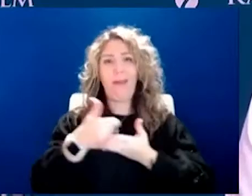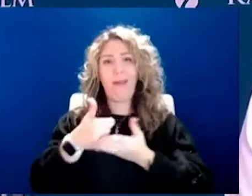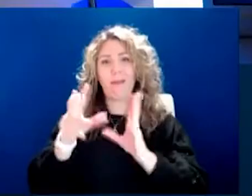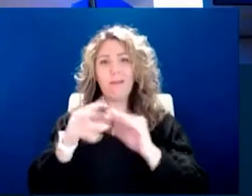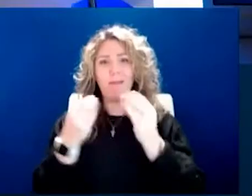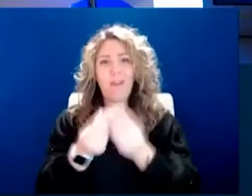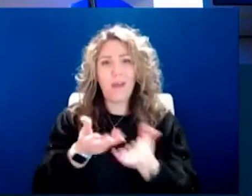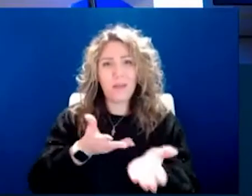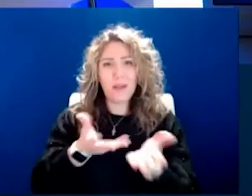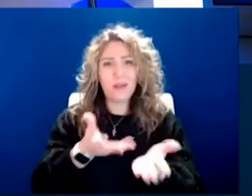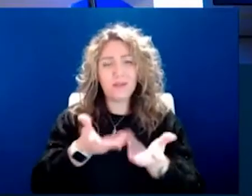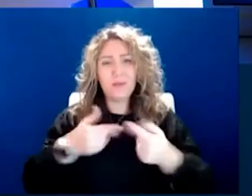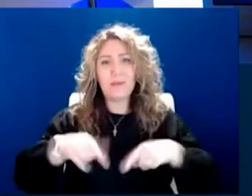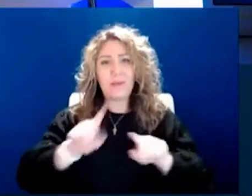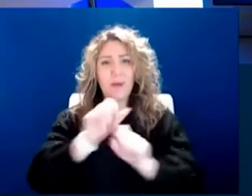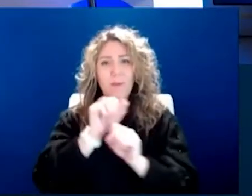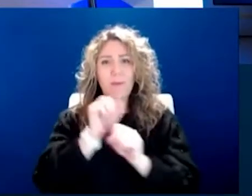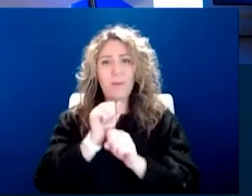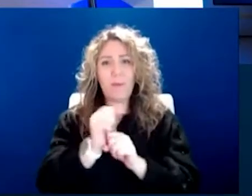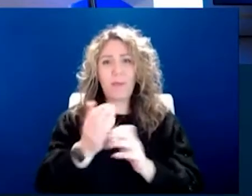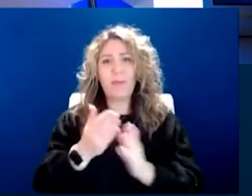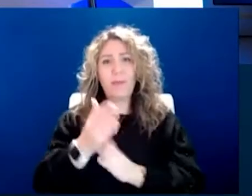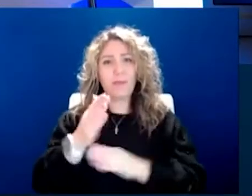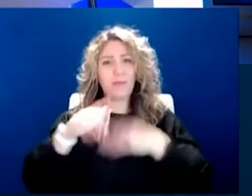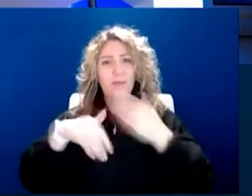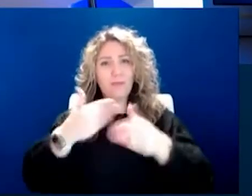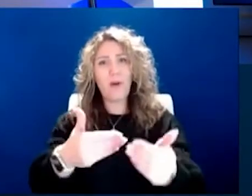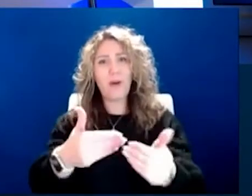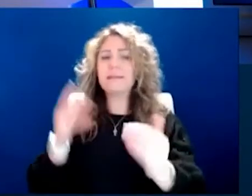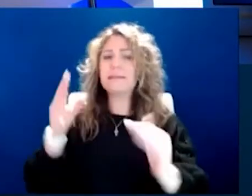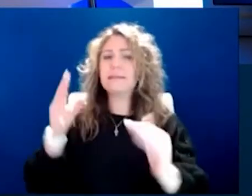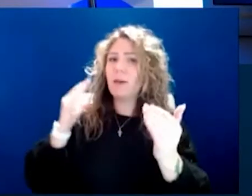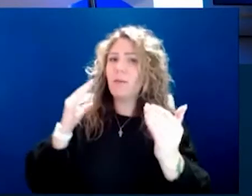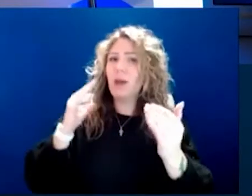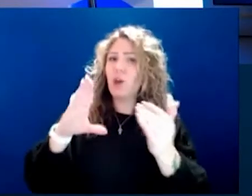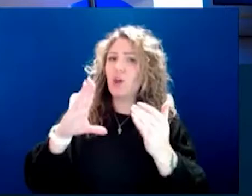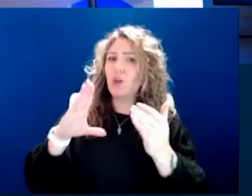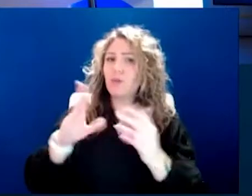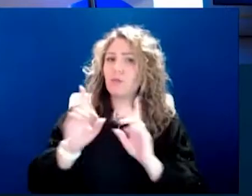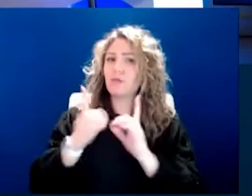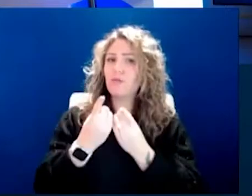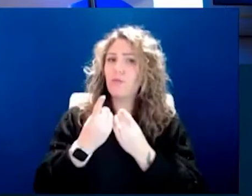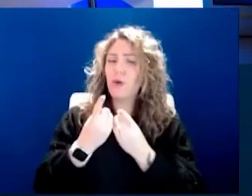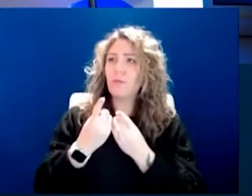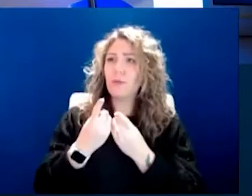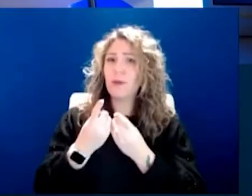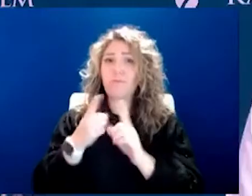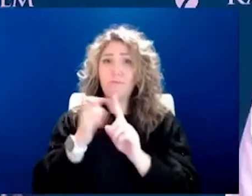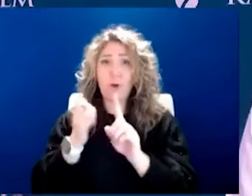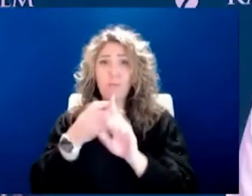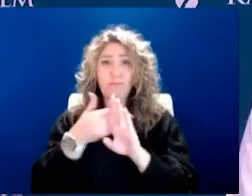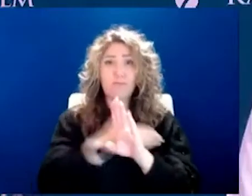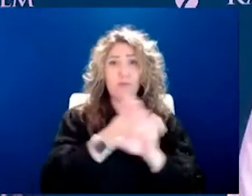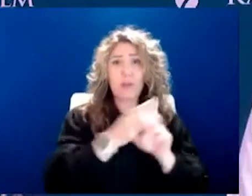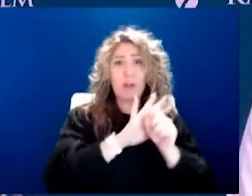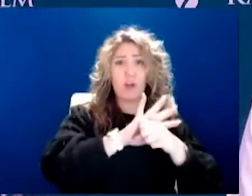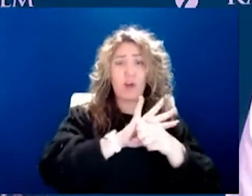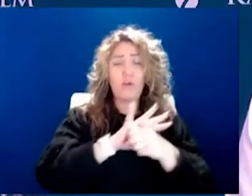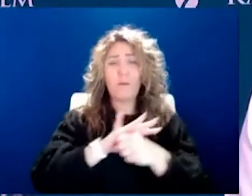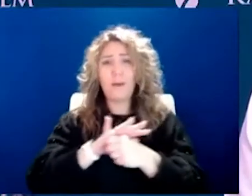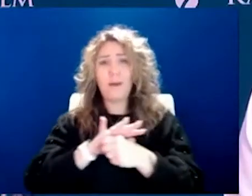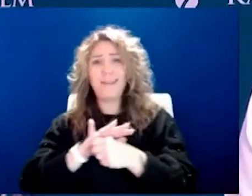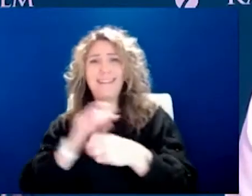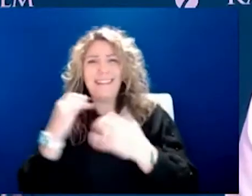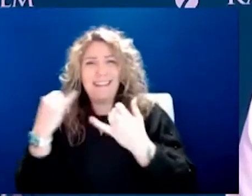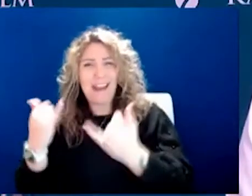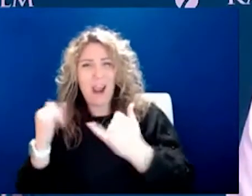them. Compare your department before the pandemic to now. Sure, yeah. Especially right now in